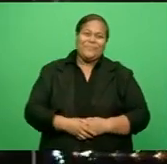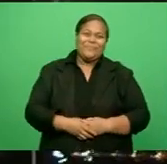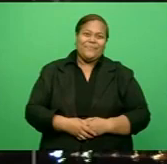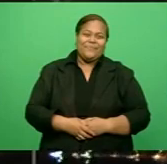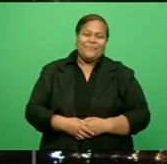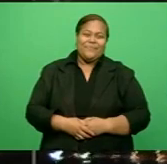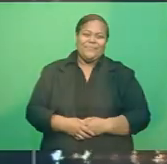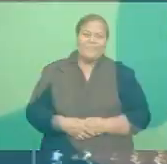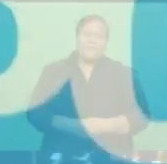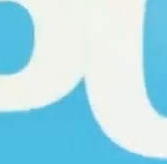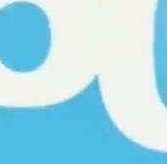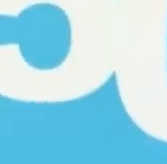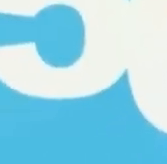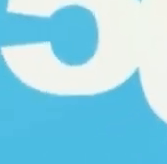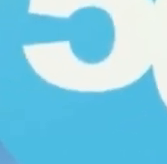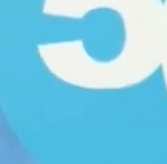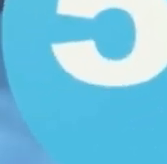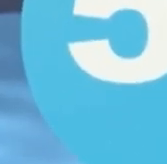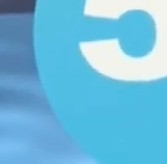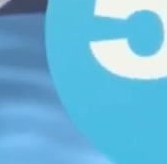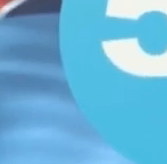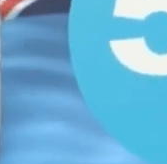story.